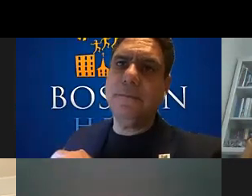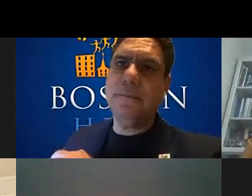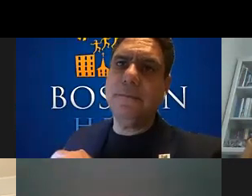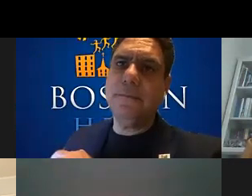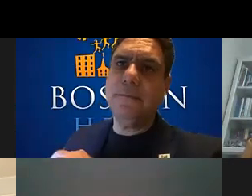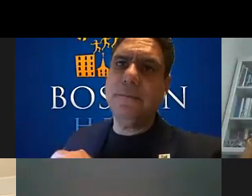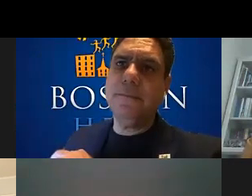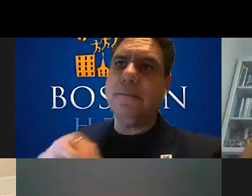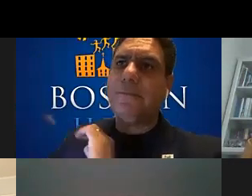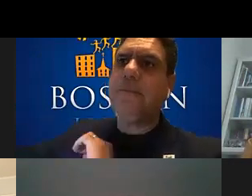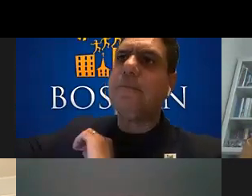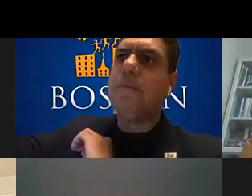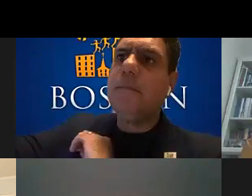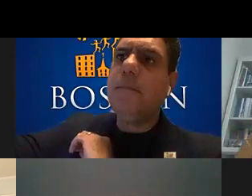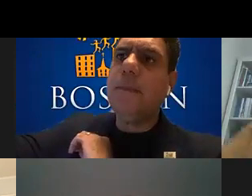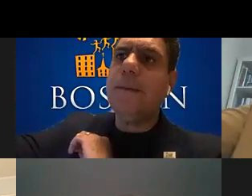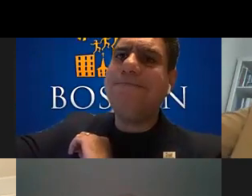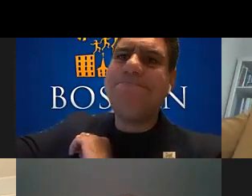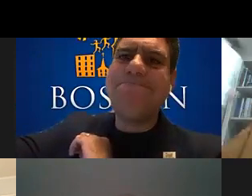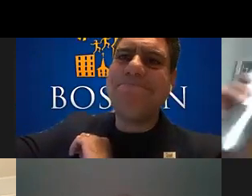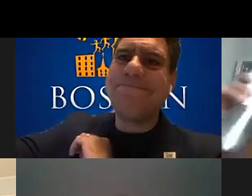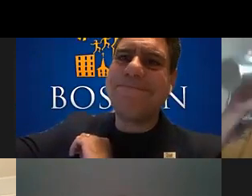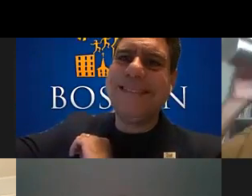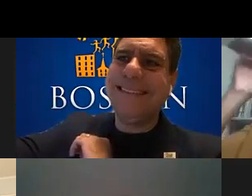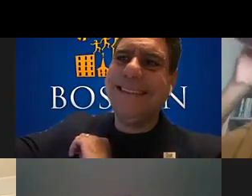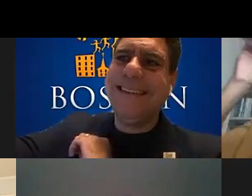Mr. Acevedo, you look like you have a comment.